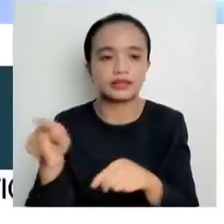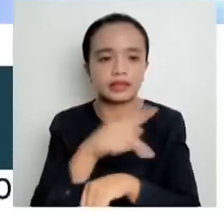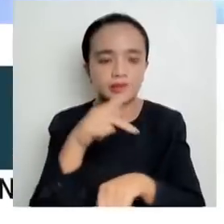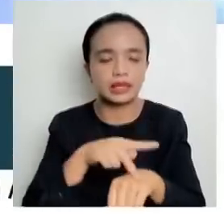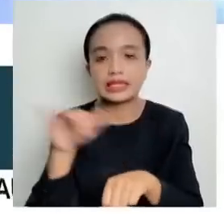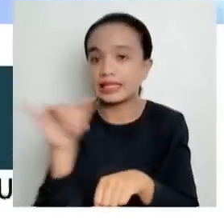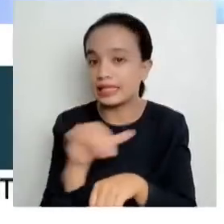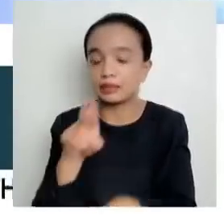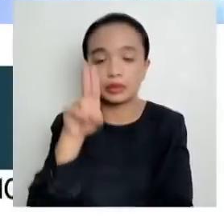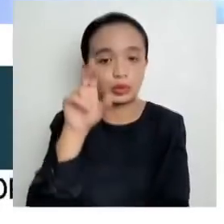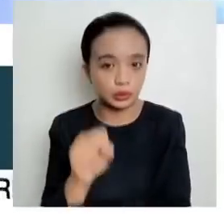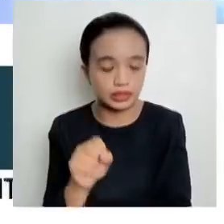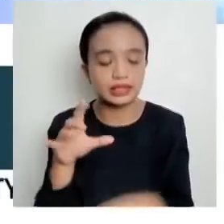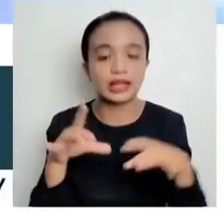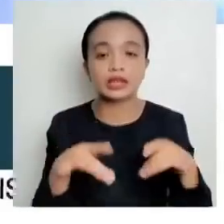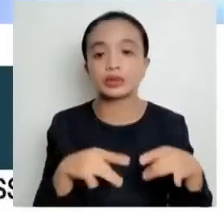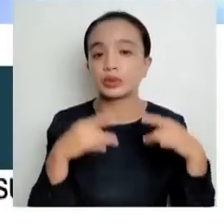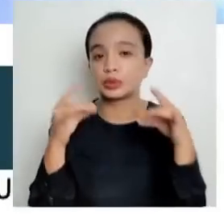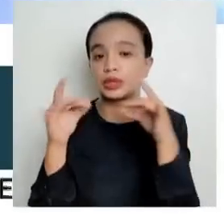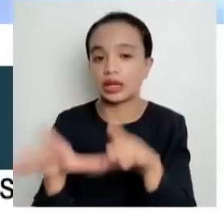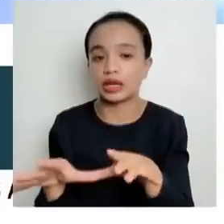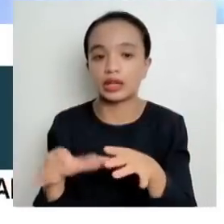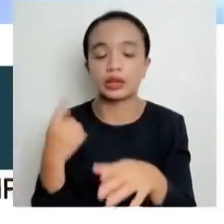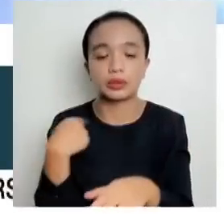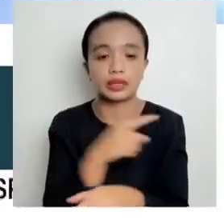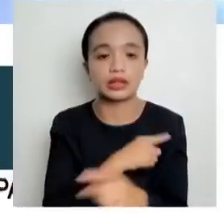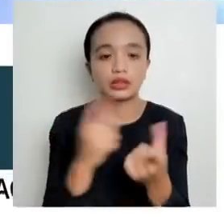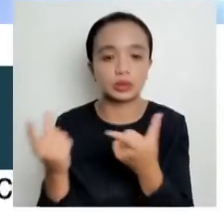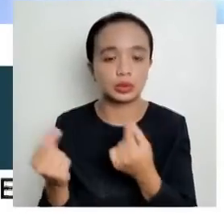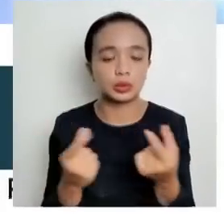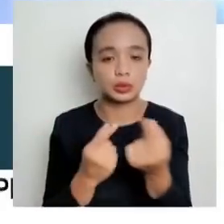and Australia, where we will be doing those operations.